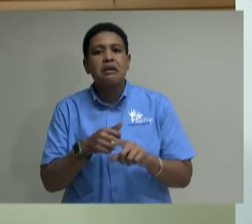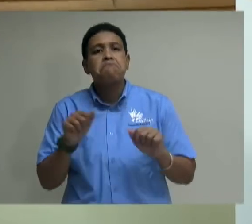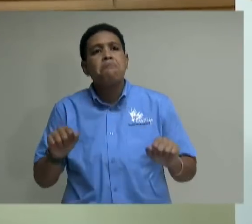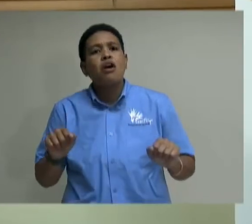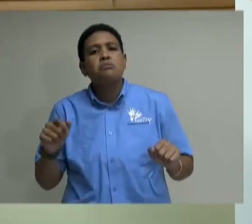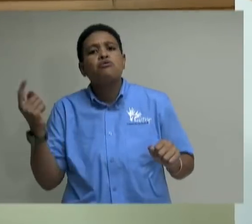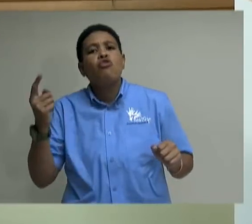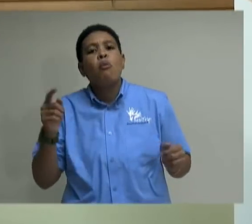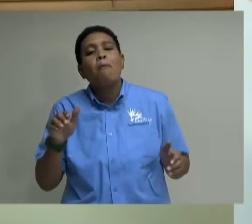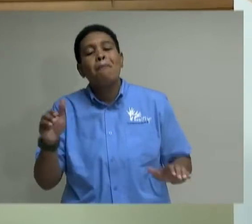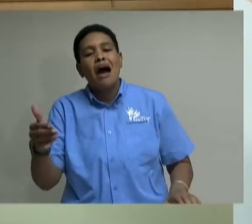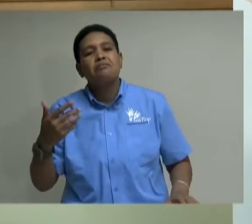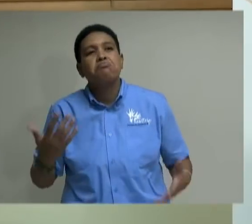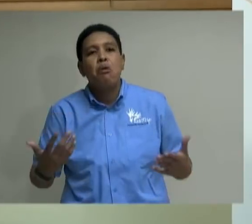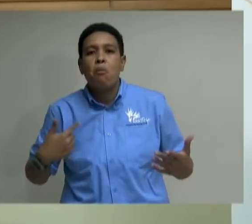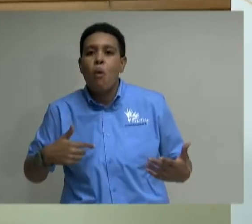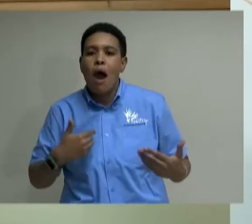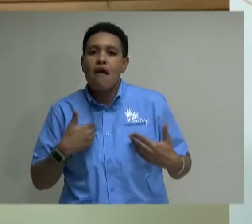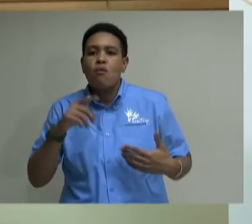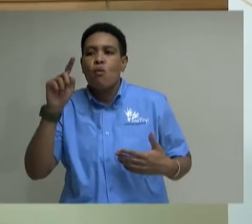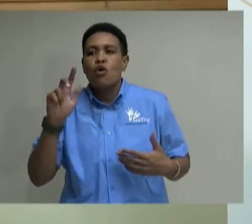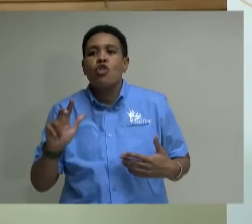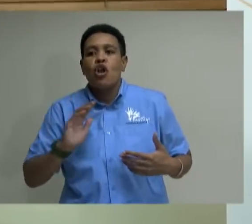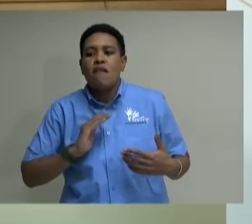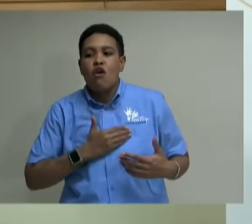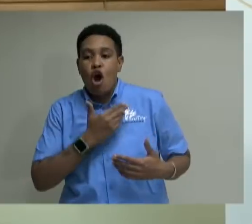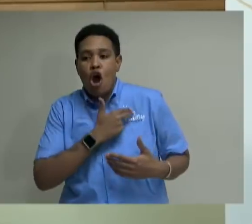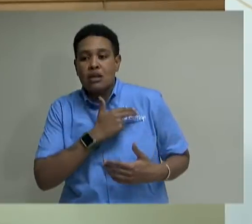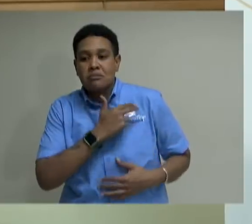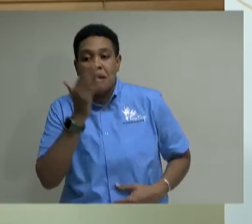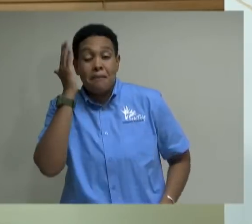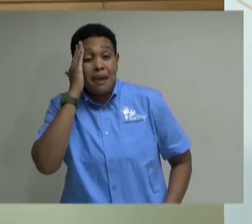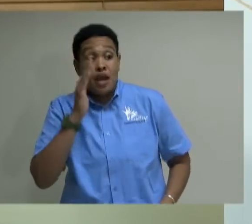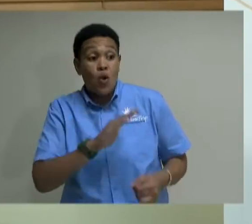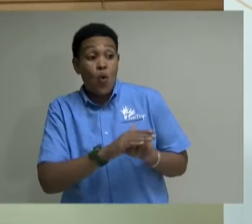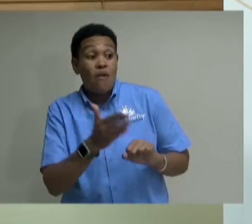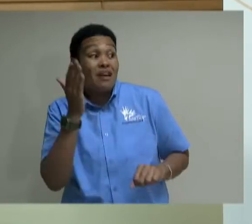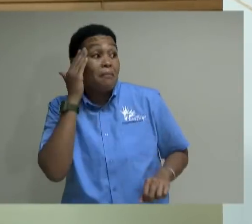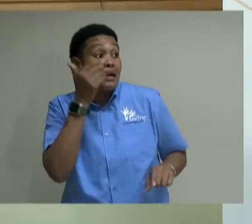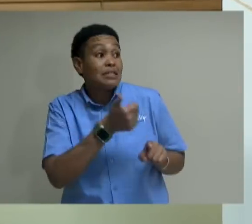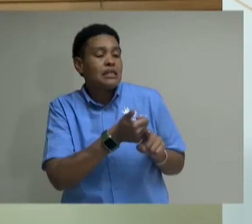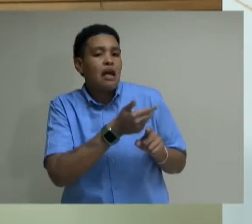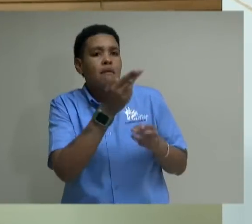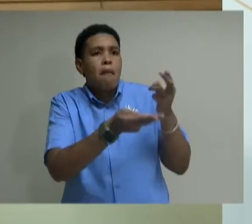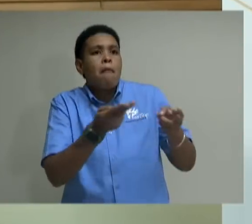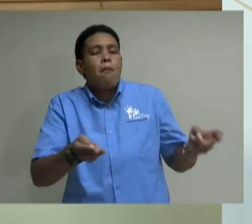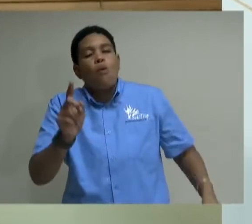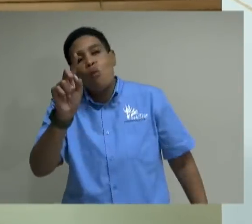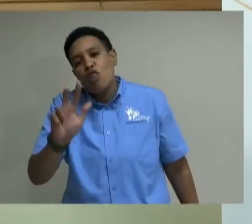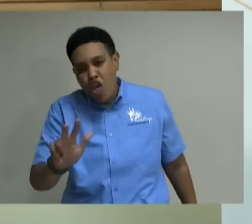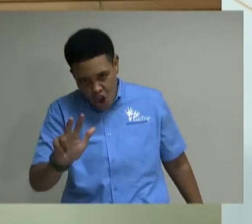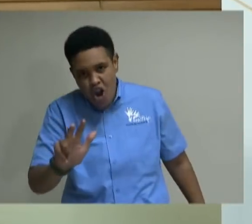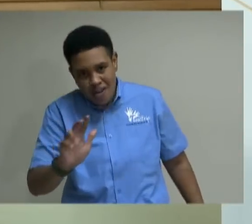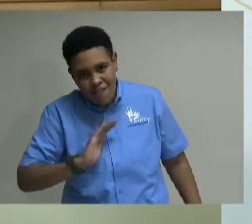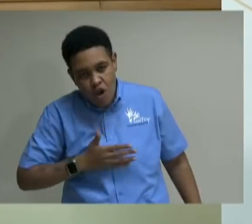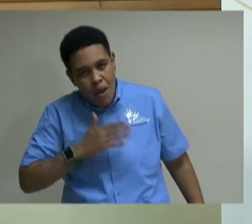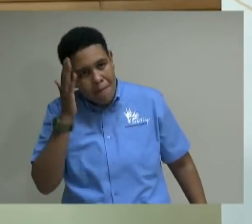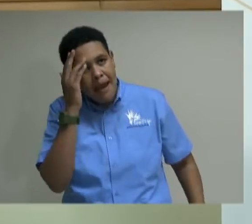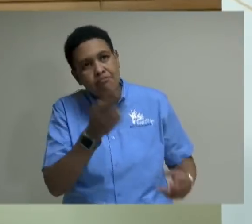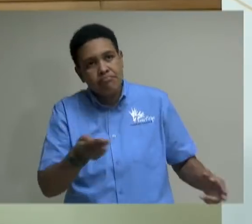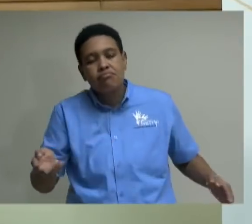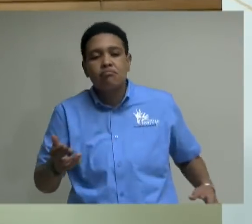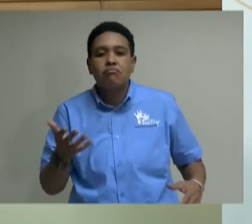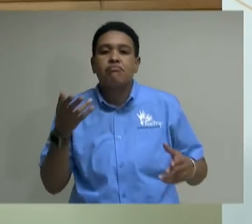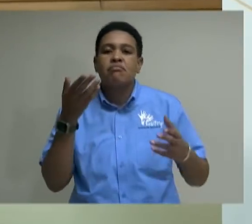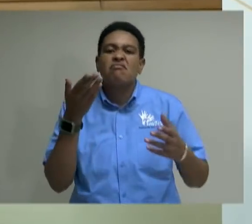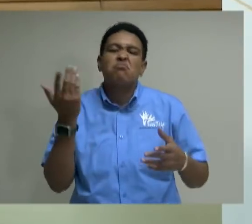we've right now we have probably a third of our hospital beds, COVID beds that is, that are occupied. At least the last time I checked, something